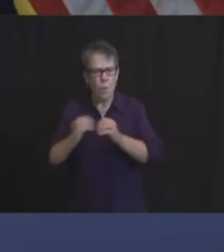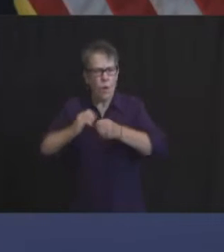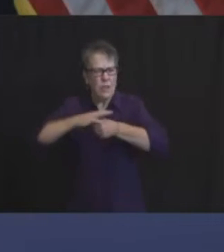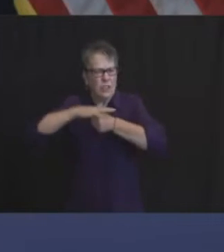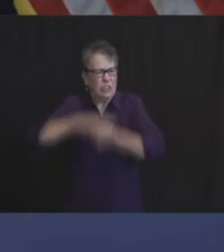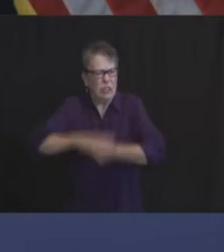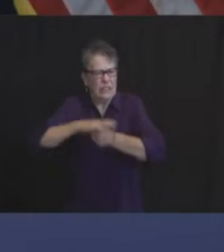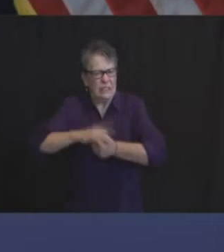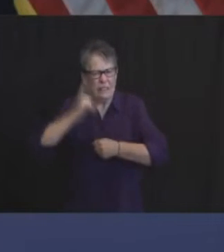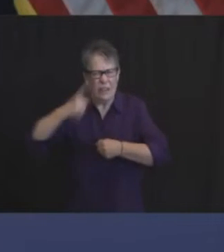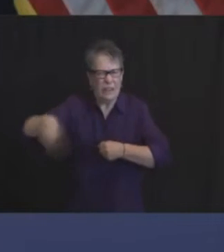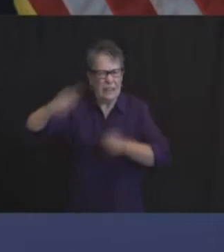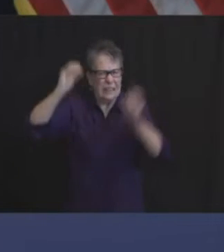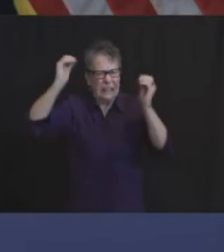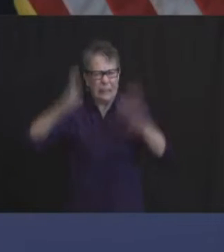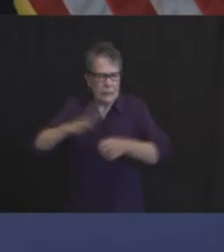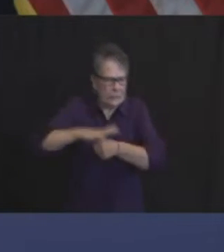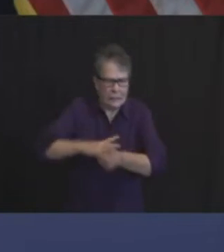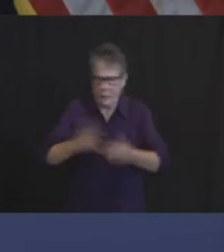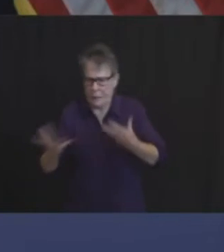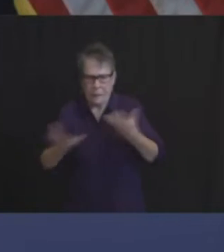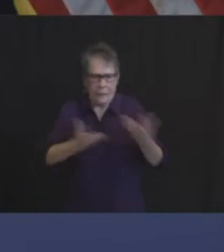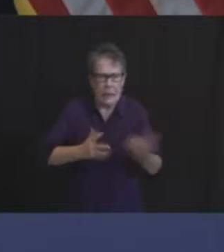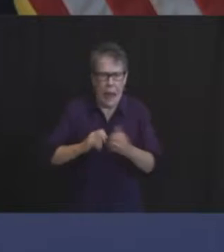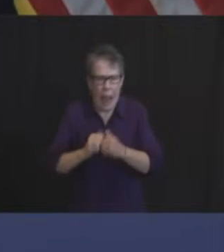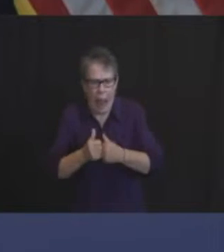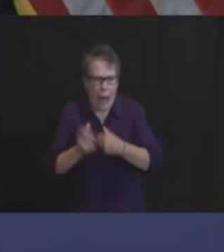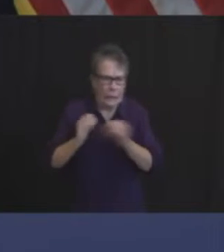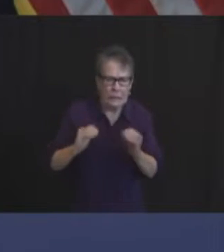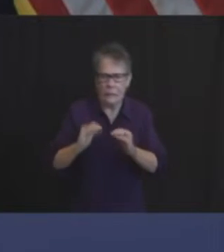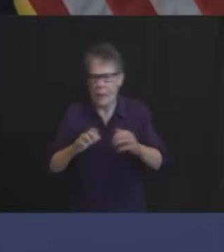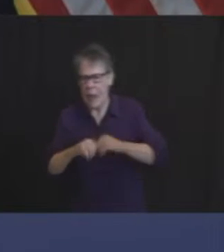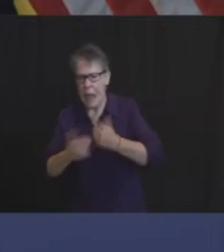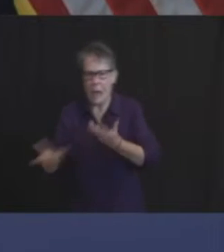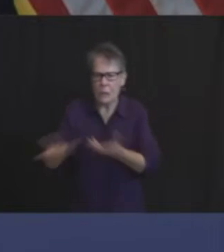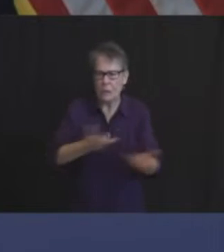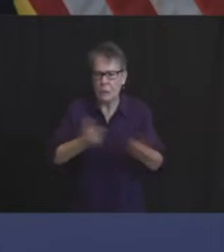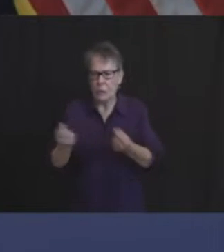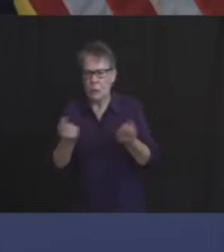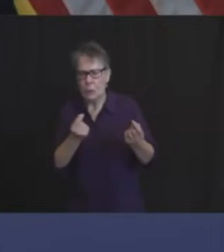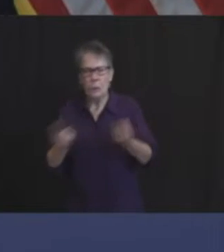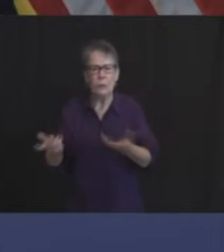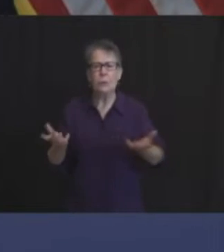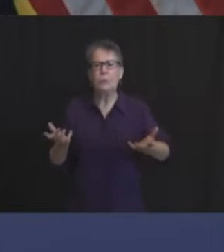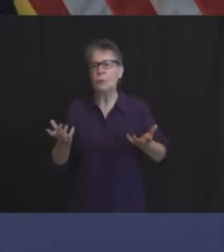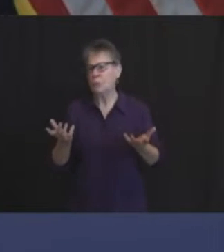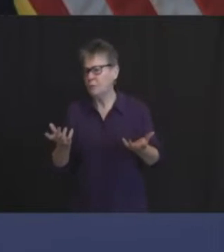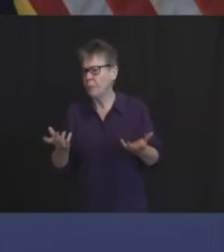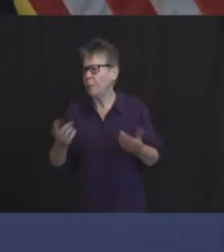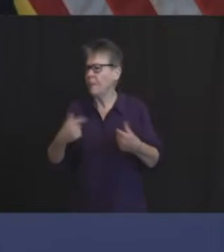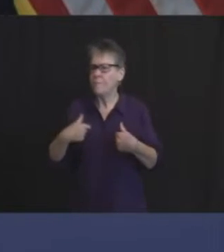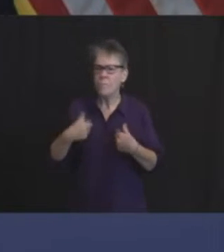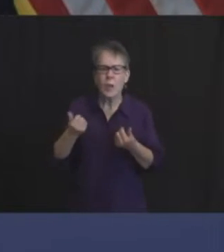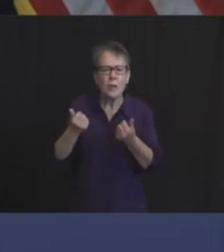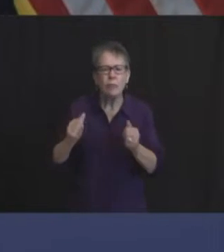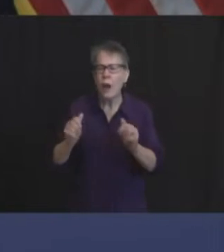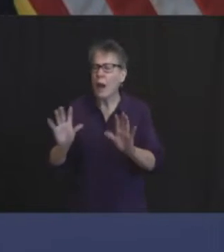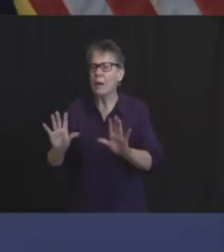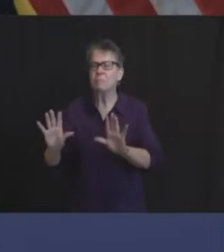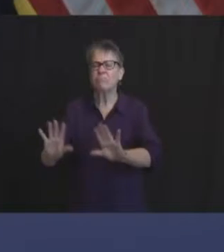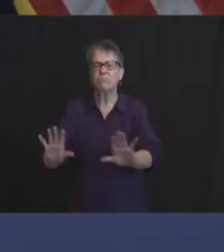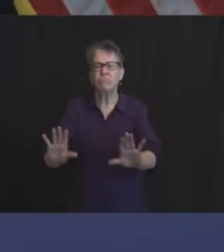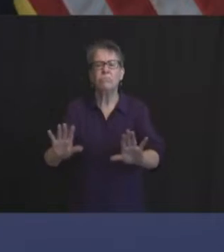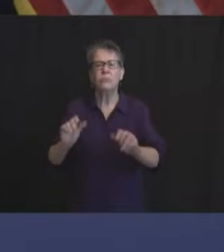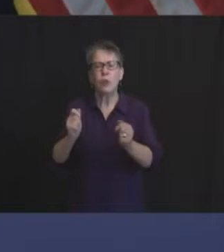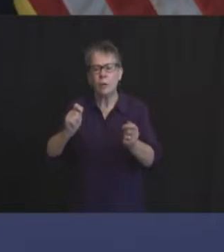and educators in that work has been to extend compassion and flexibility in how our state uses